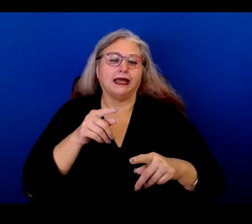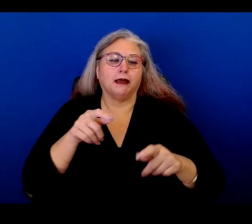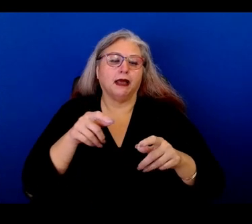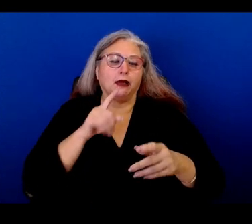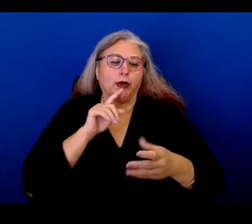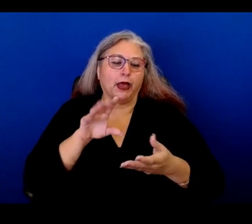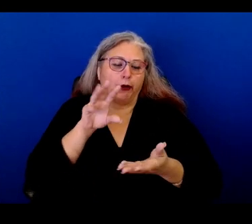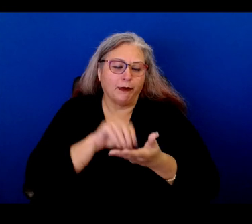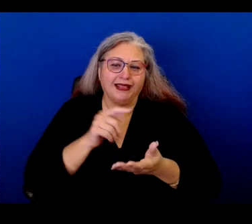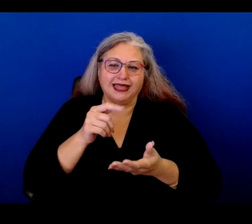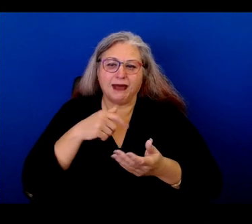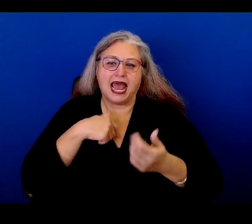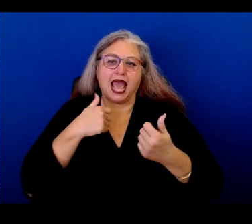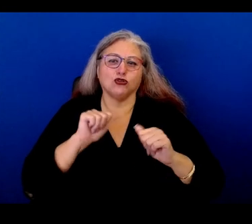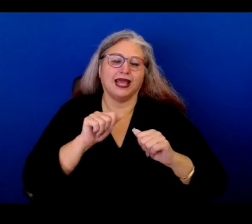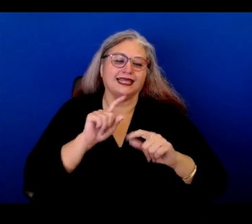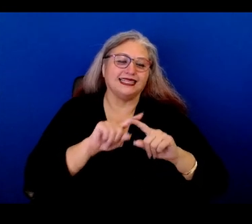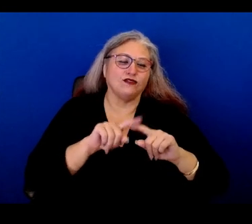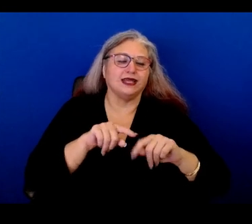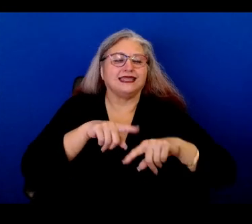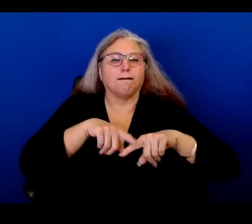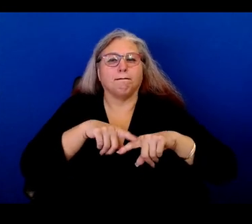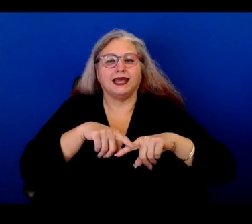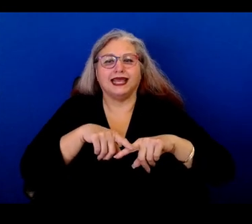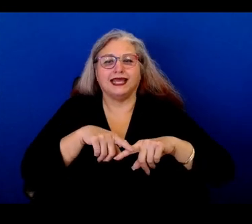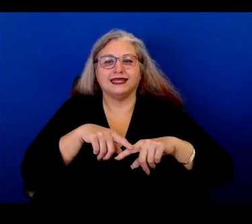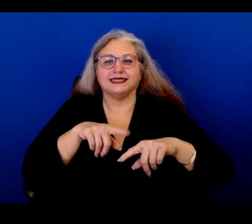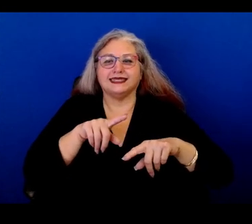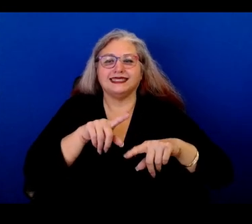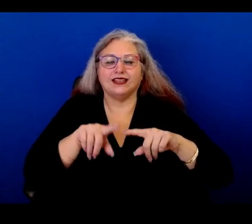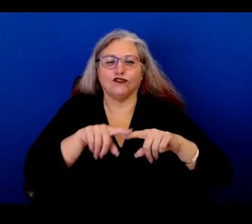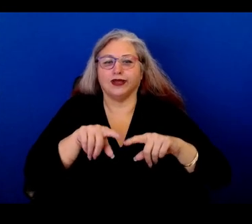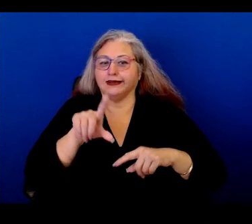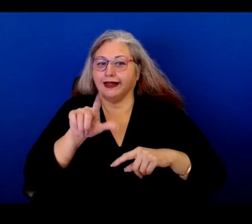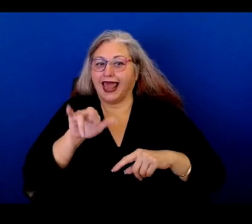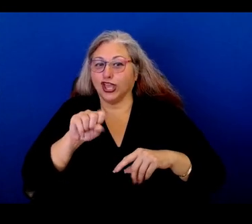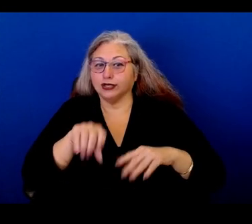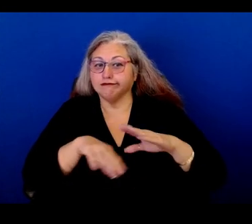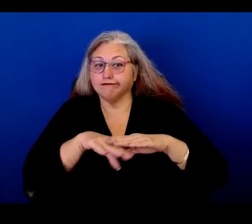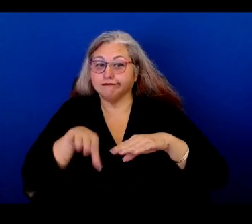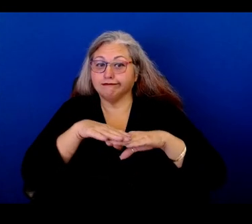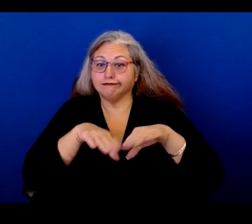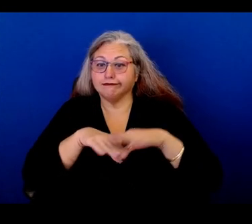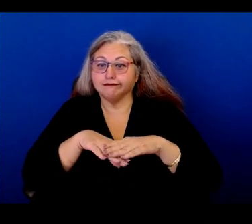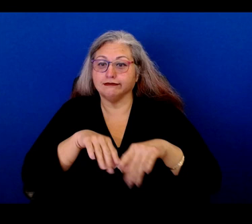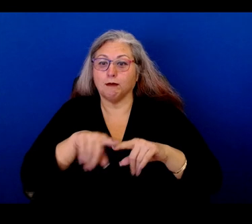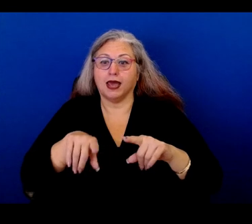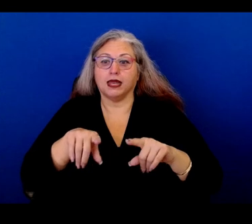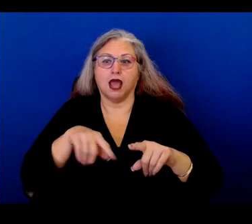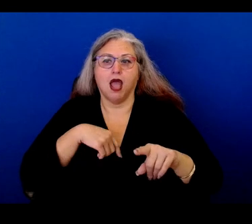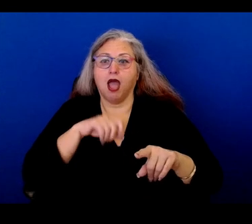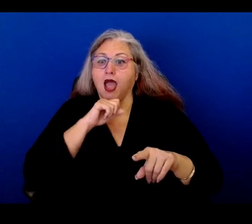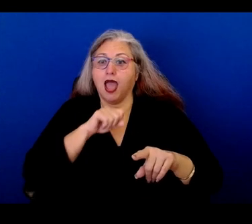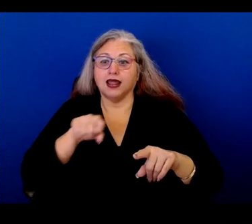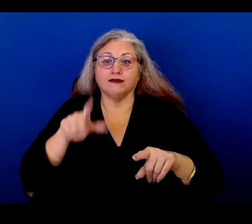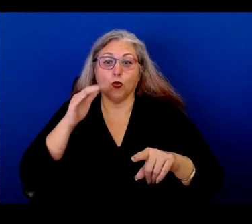little. I do a couple different ones for like different place layers, but I love